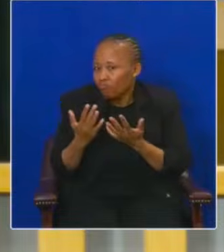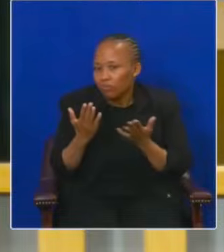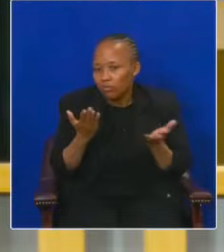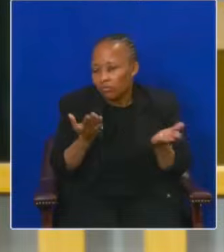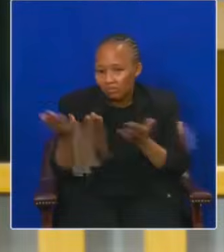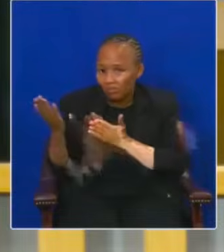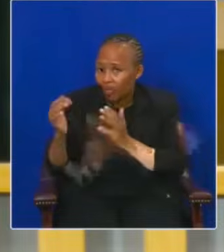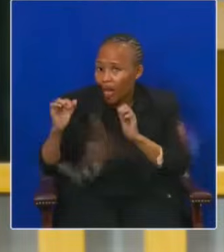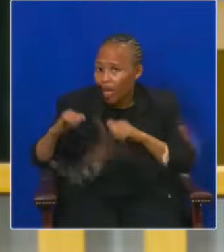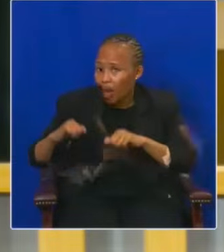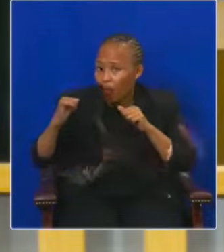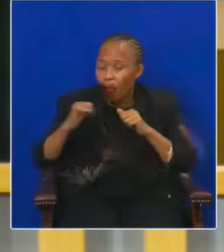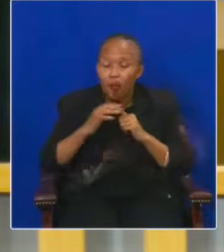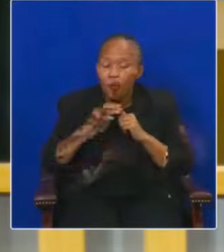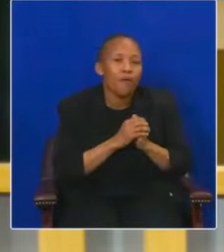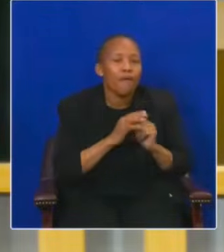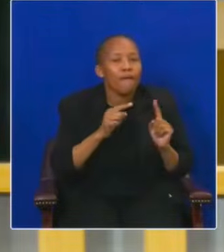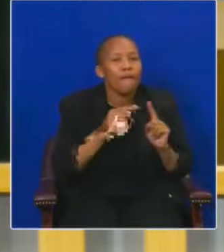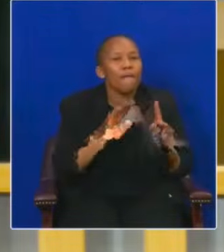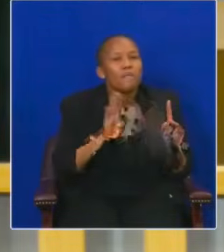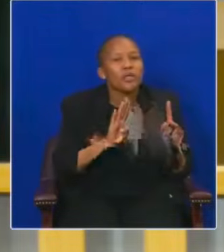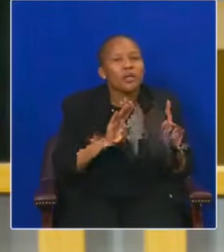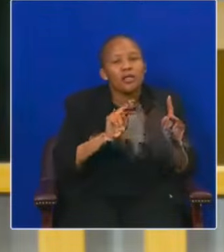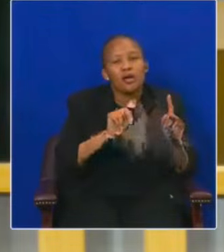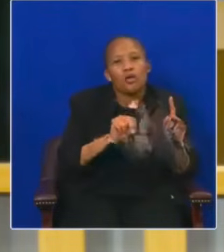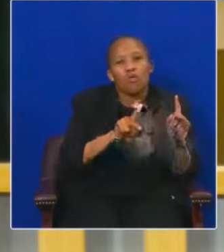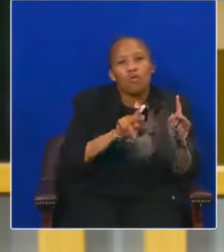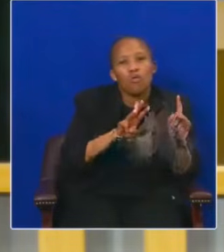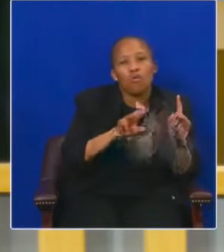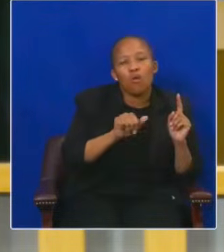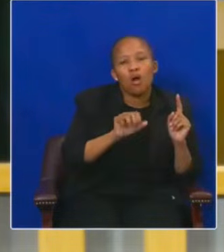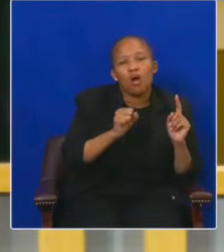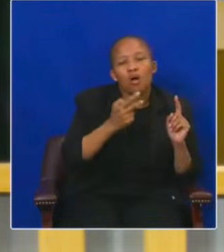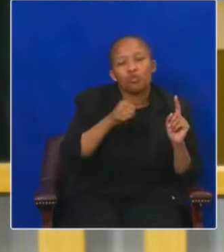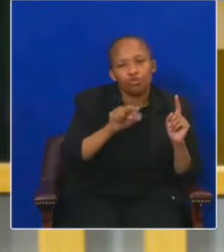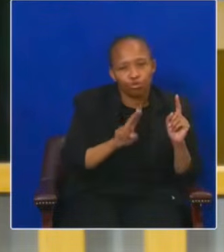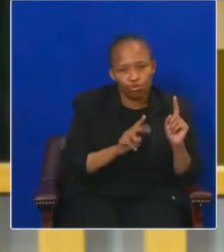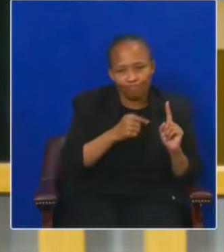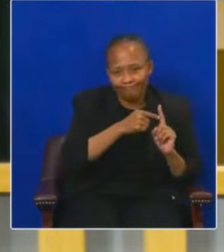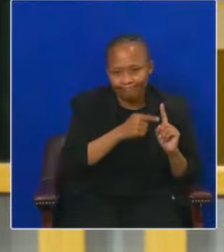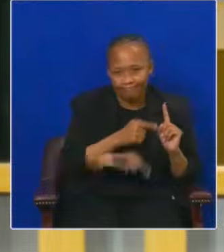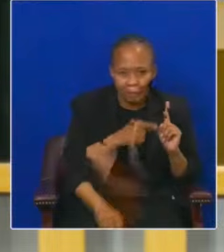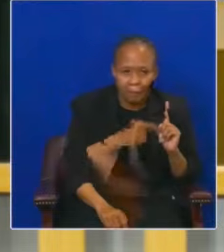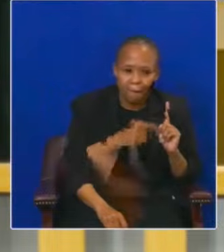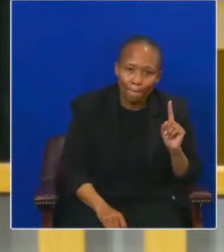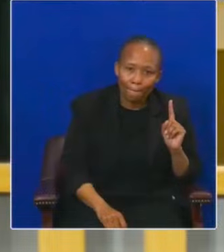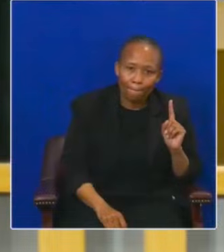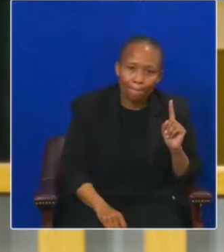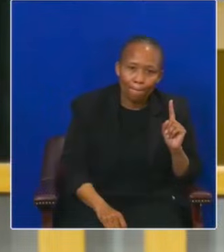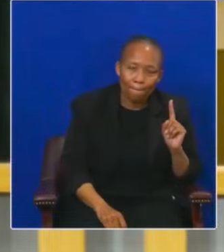Brigadier Nkwashu might have arrived at the prison